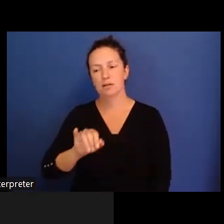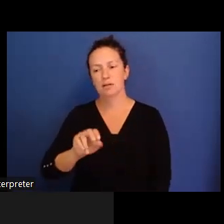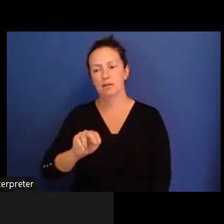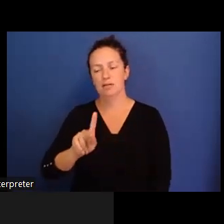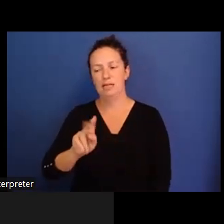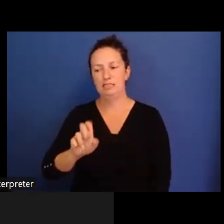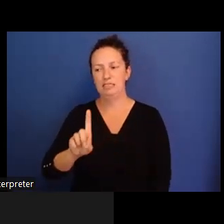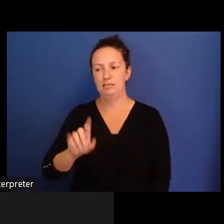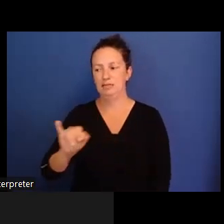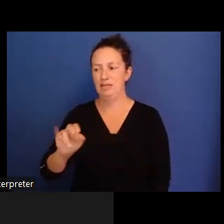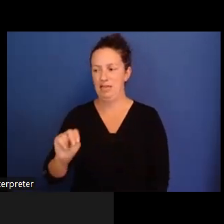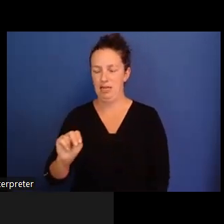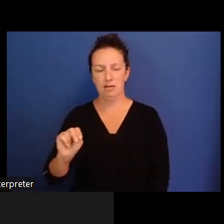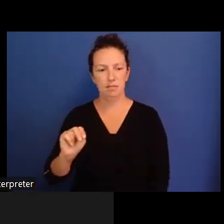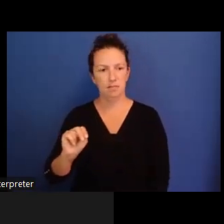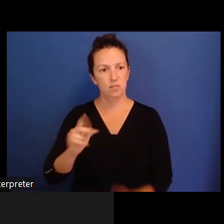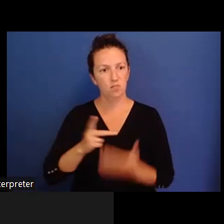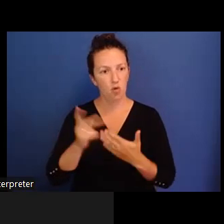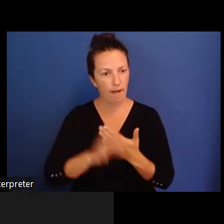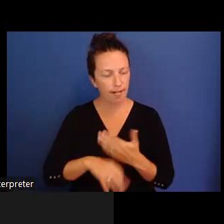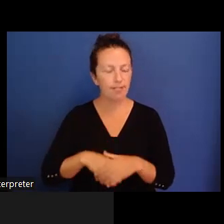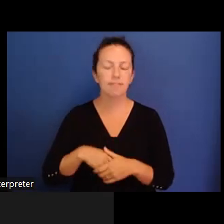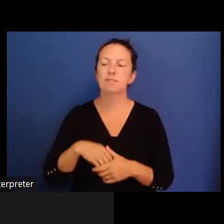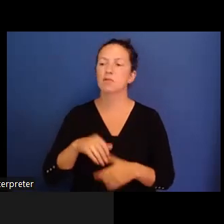together your resume. So